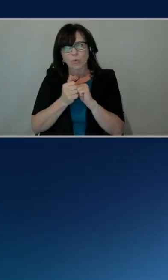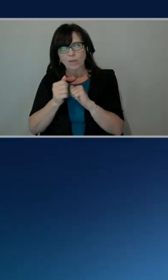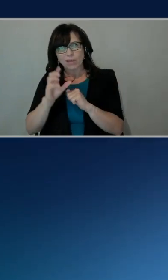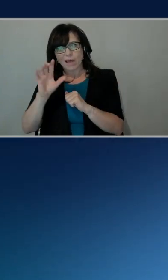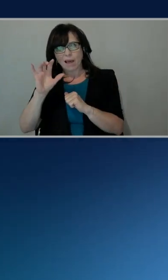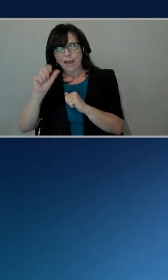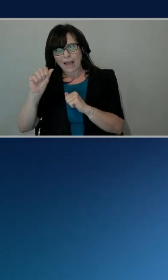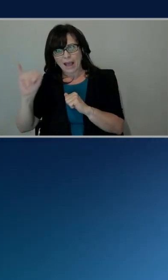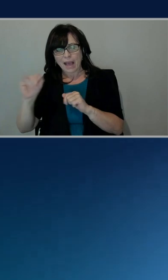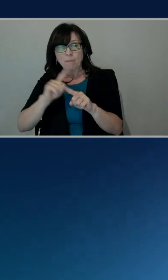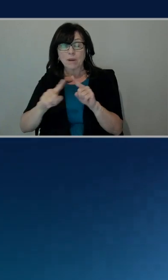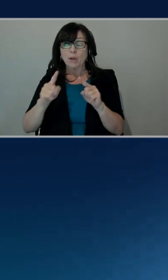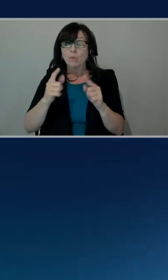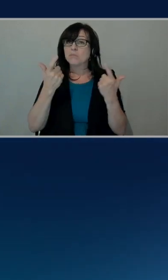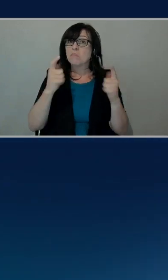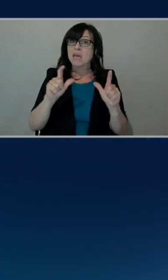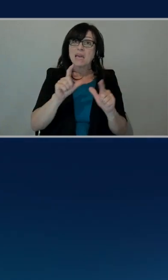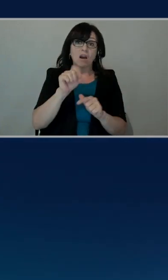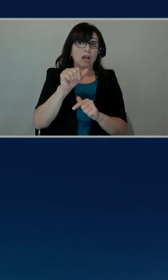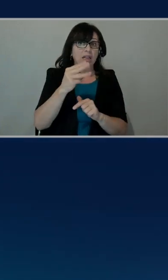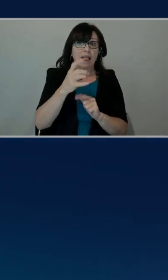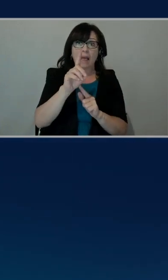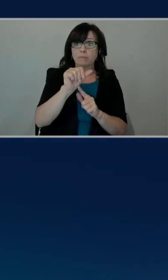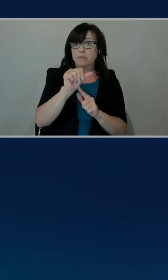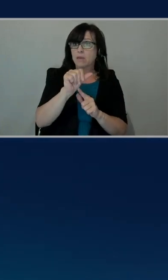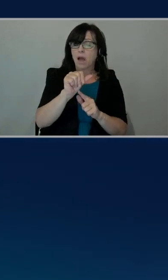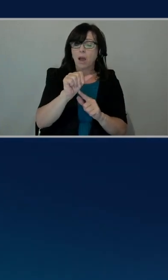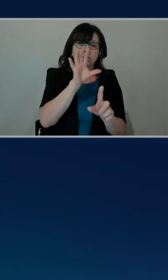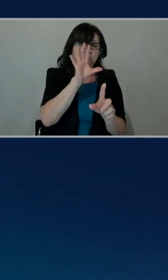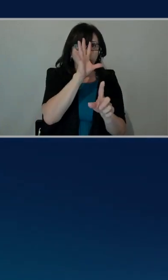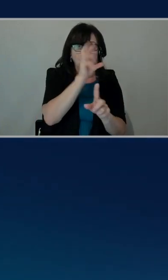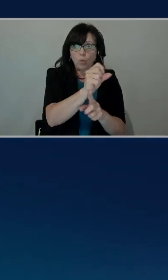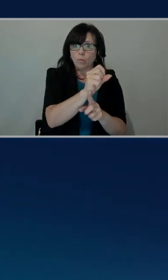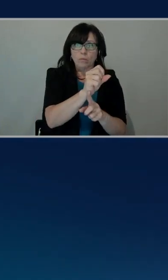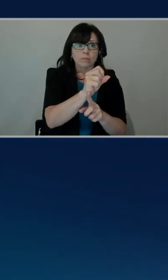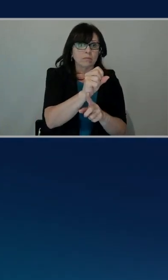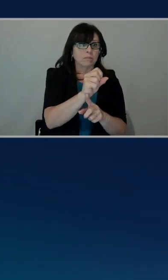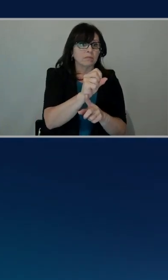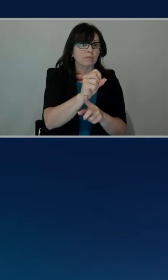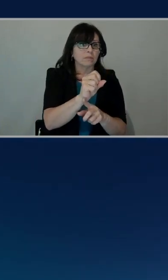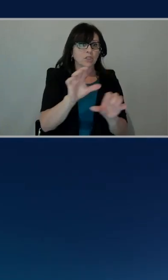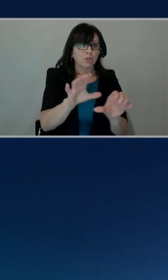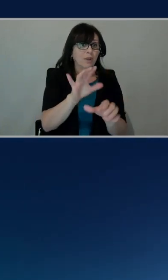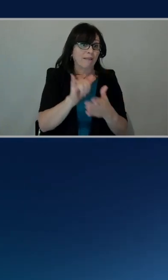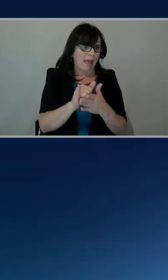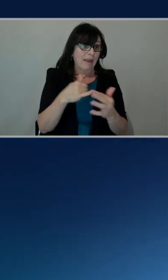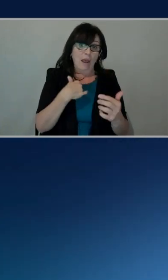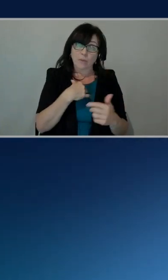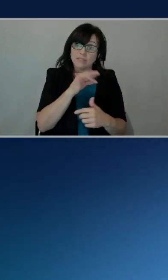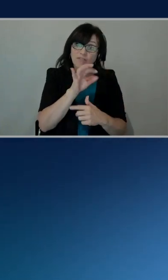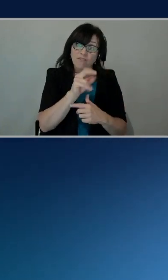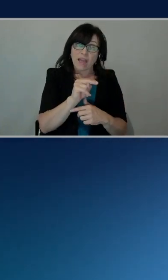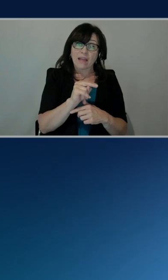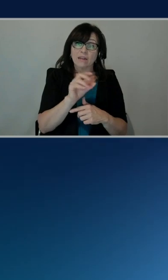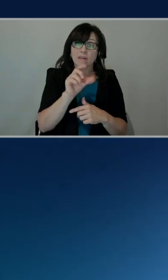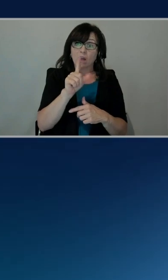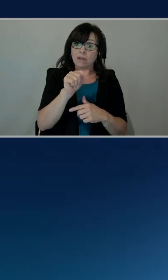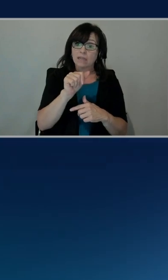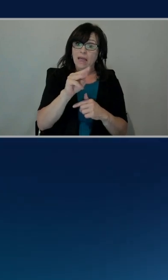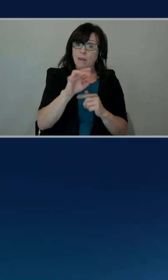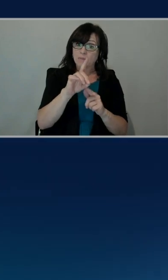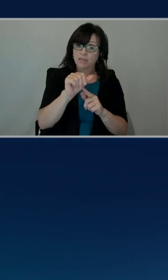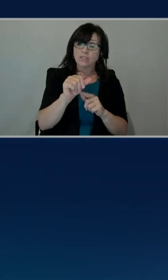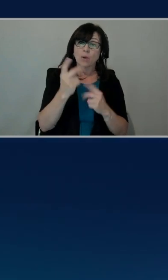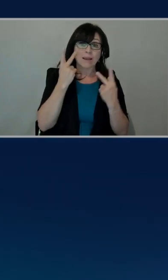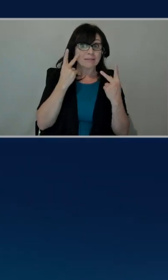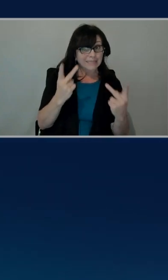on Lambda. I was a big fan of Graviton getting added to Lambda. So I myself have seen the